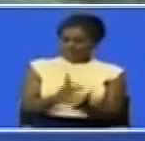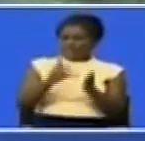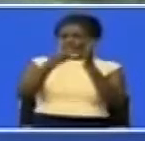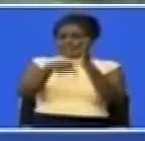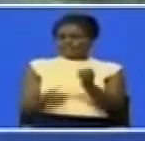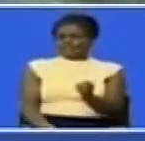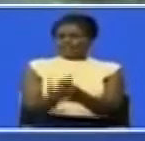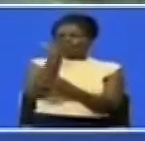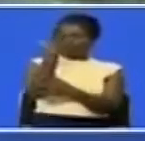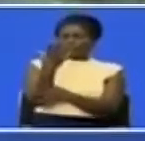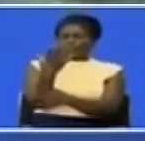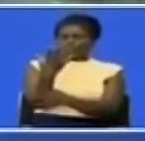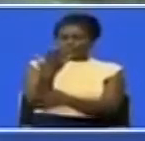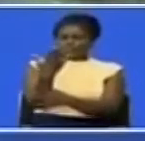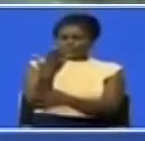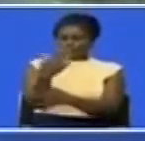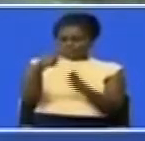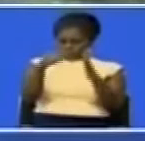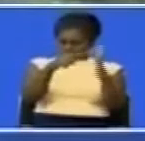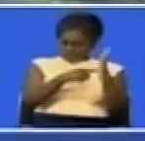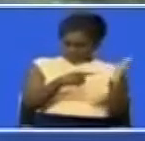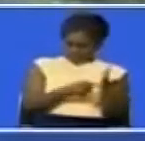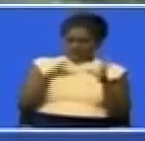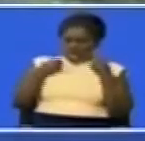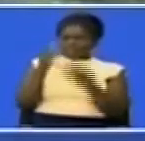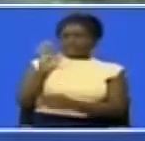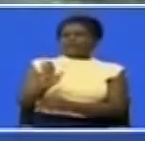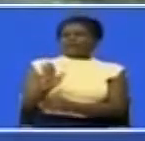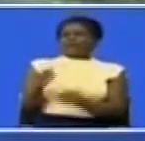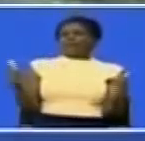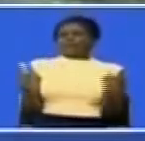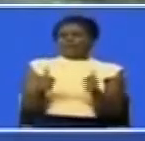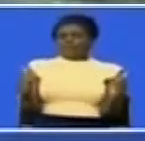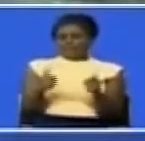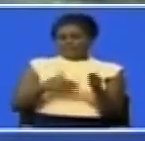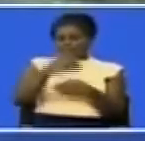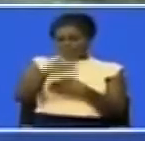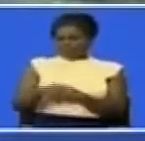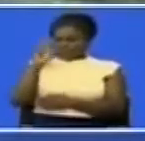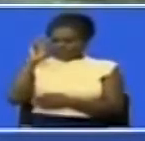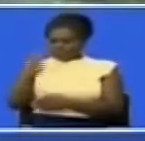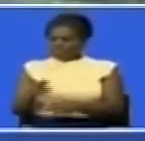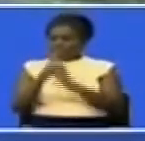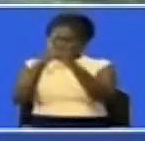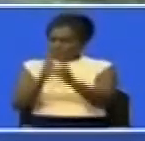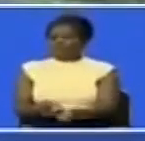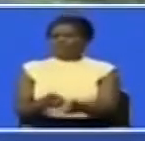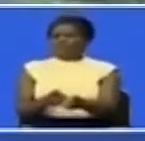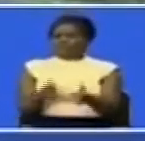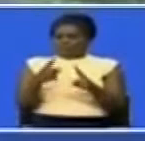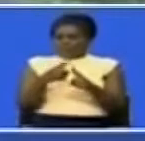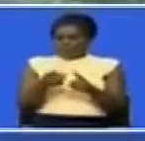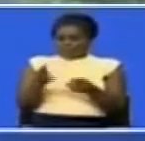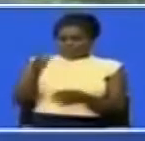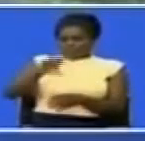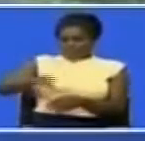the things that are alleged there and respond to them appropriately after we have seen what is contained in the report. But as a